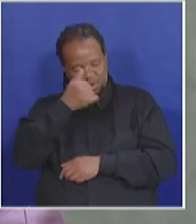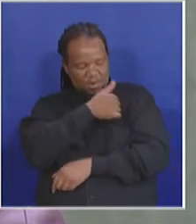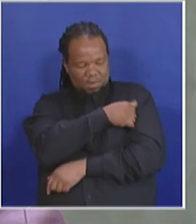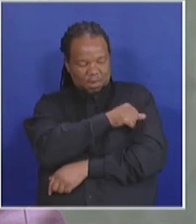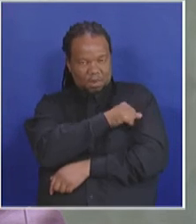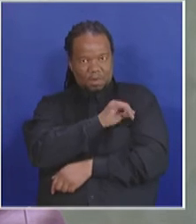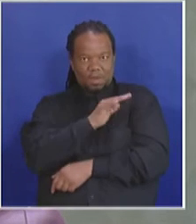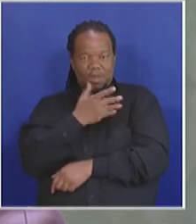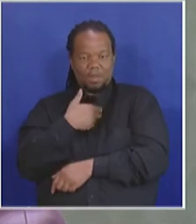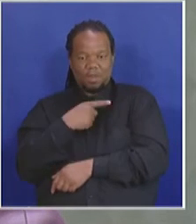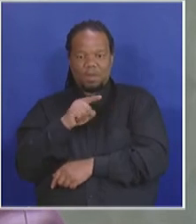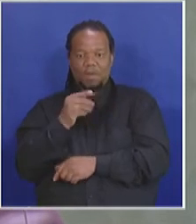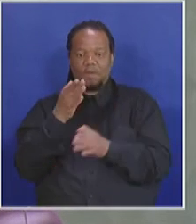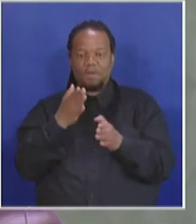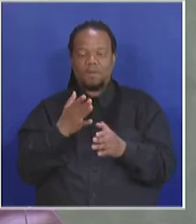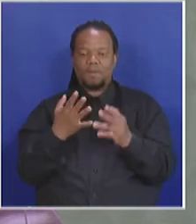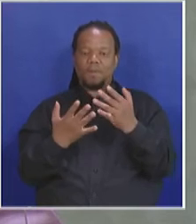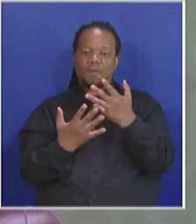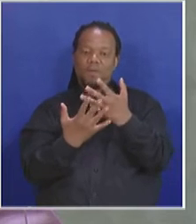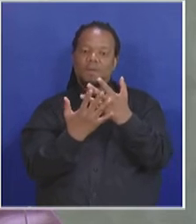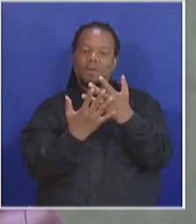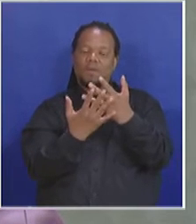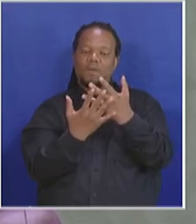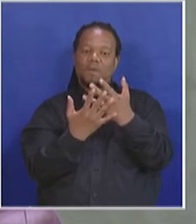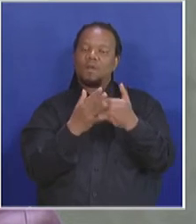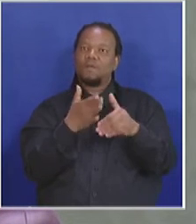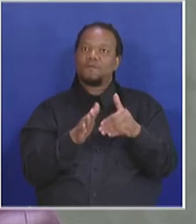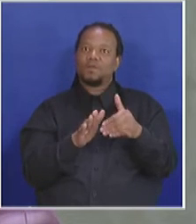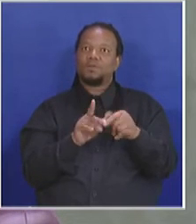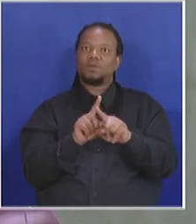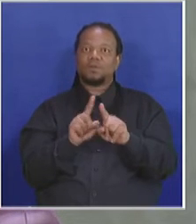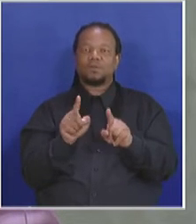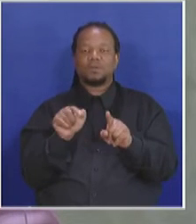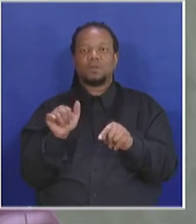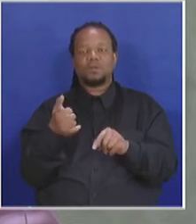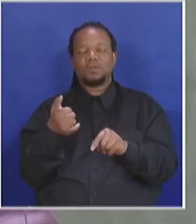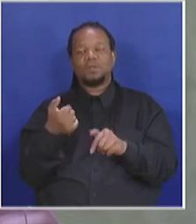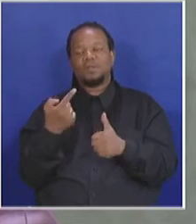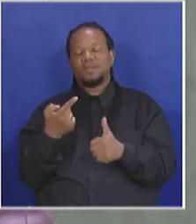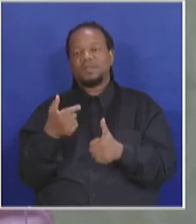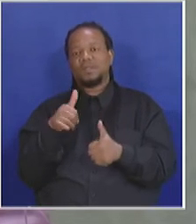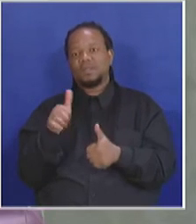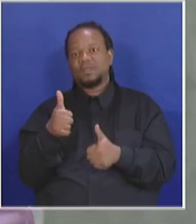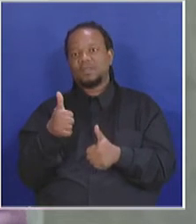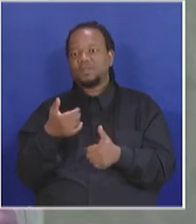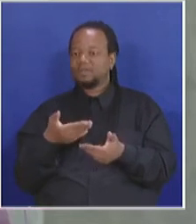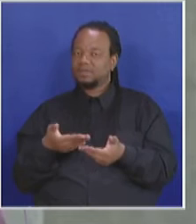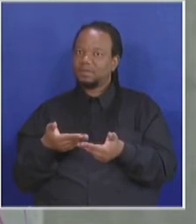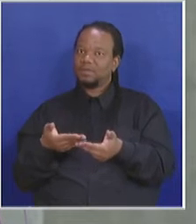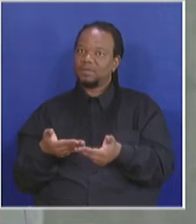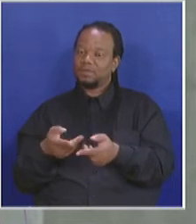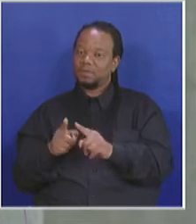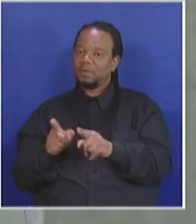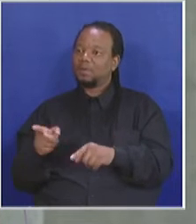completely finished. Butler bars at some doors were still being installed. Veterinary services are provided to the entire Free State province through Kwakwa and